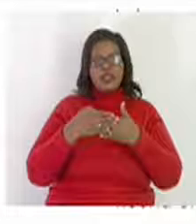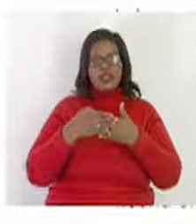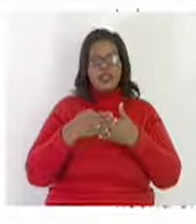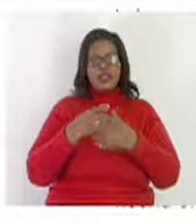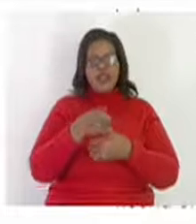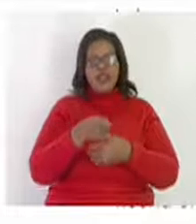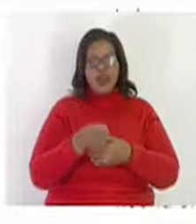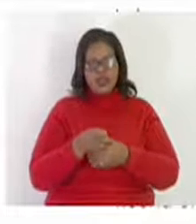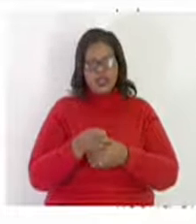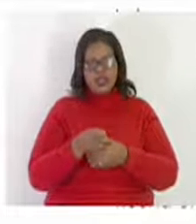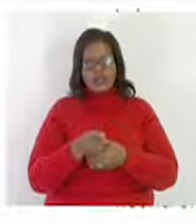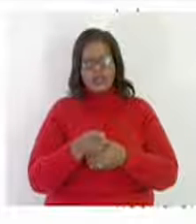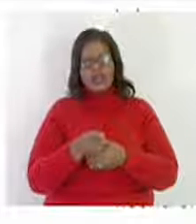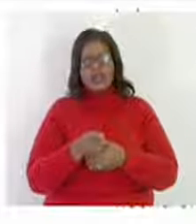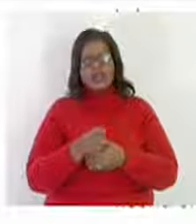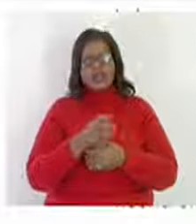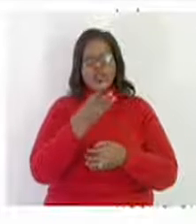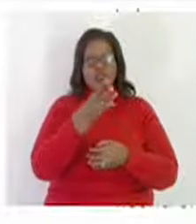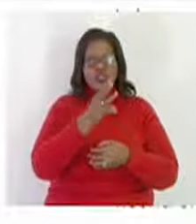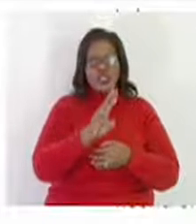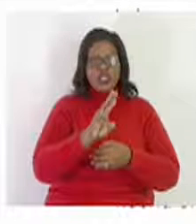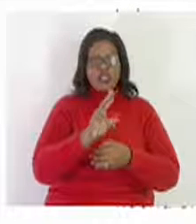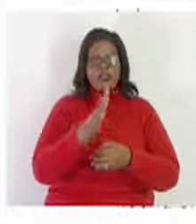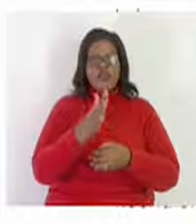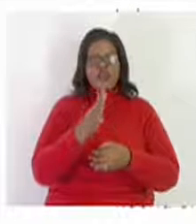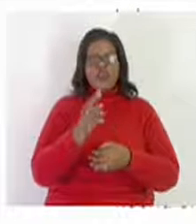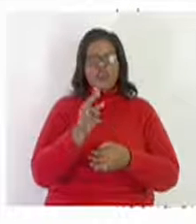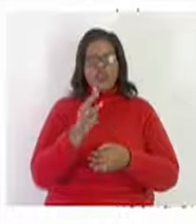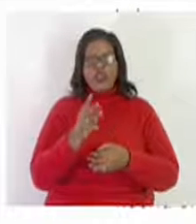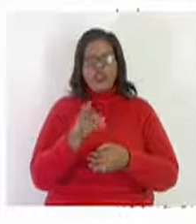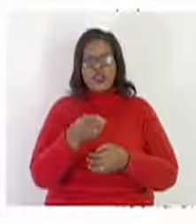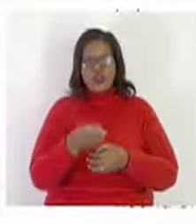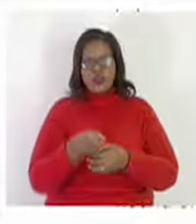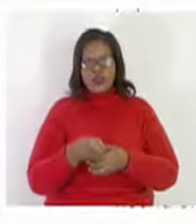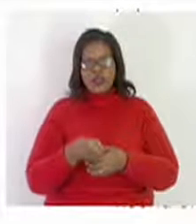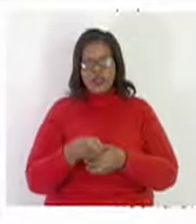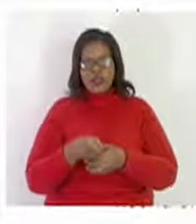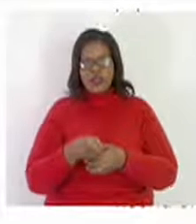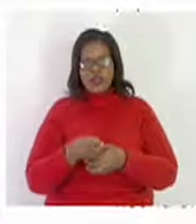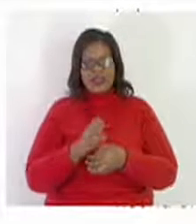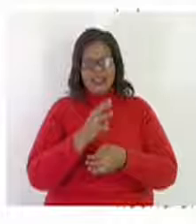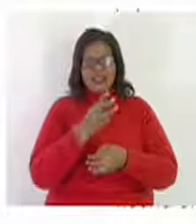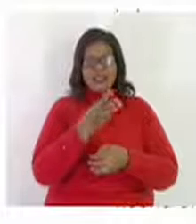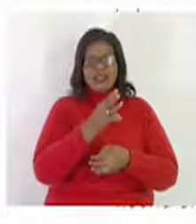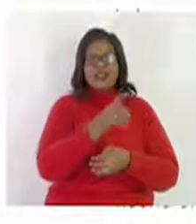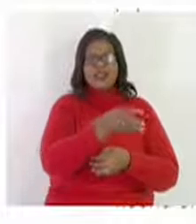6,053,951 to the nearest 1,000. I'll repeat that one again. Round off